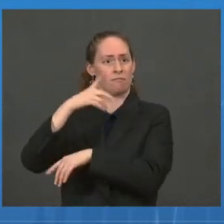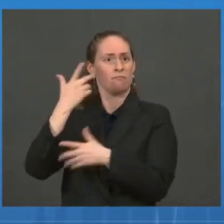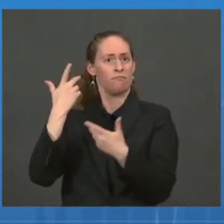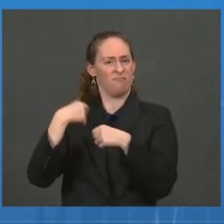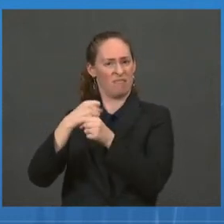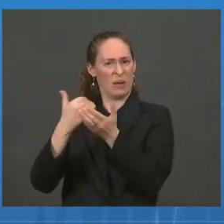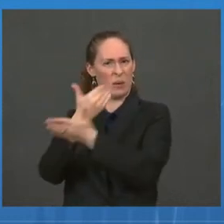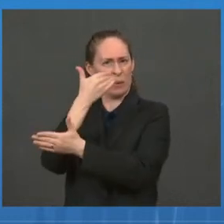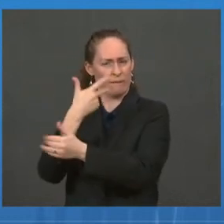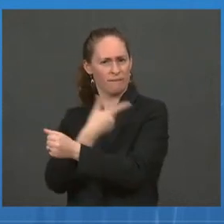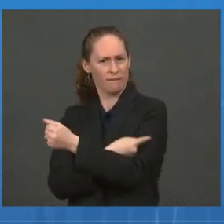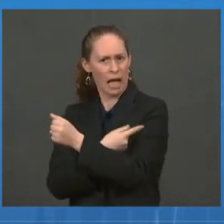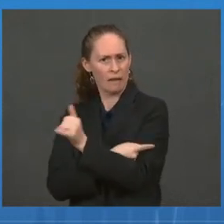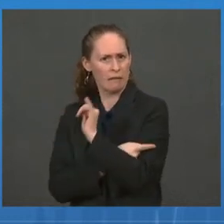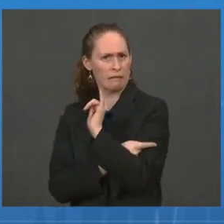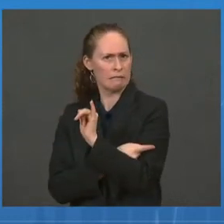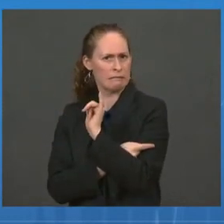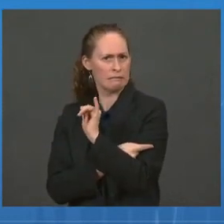process thanks